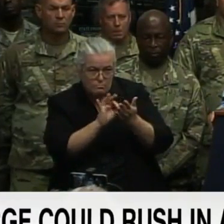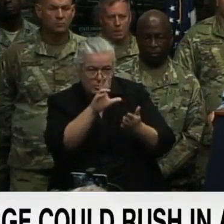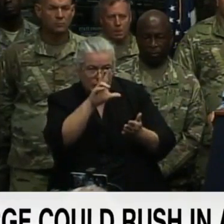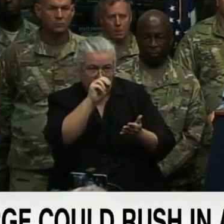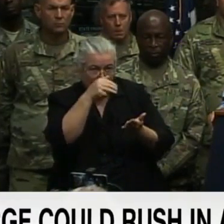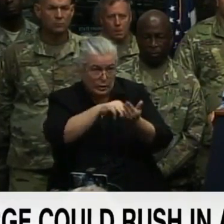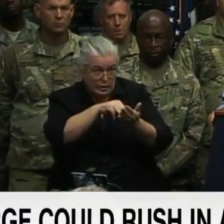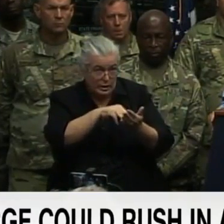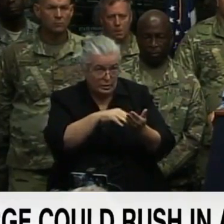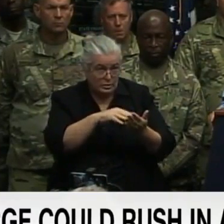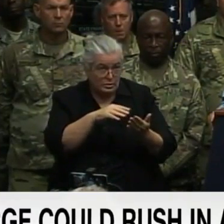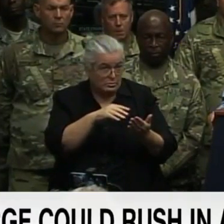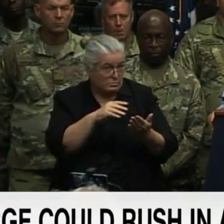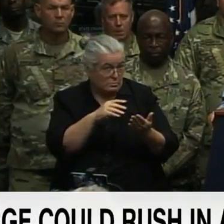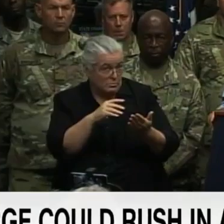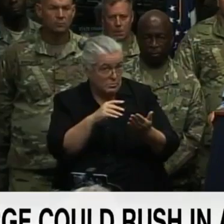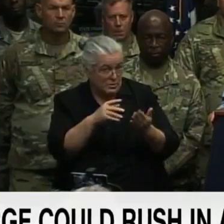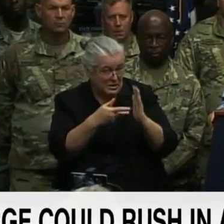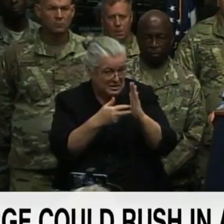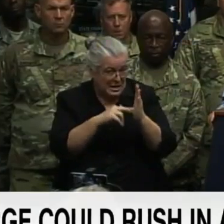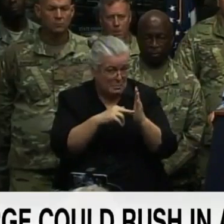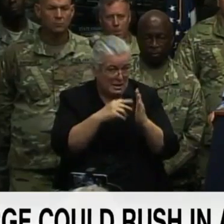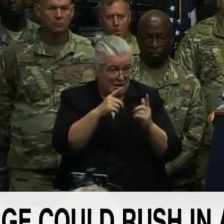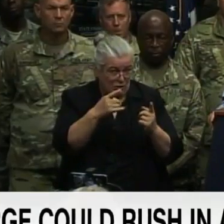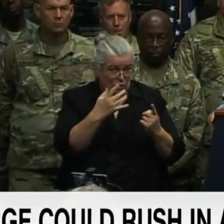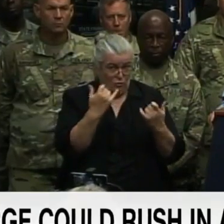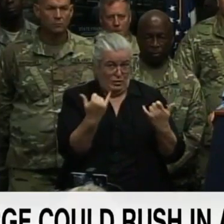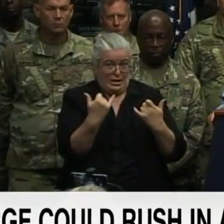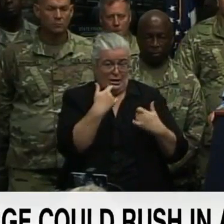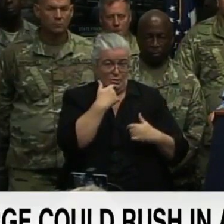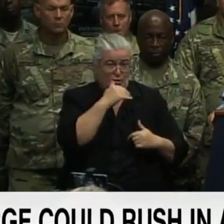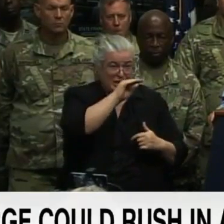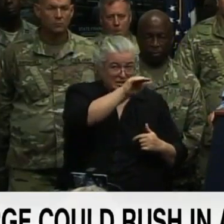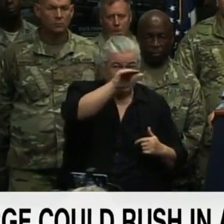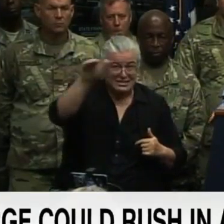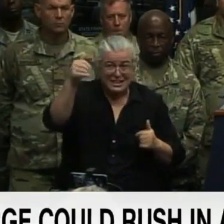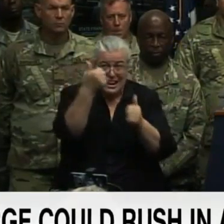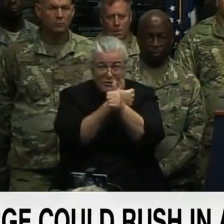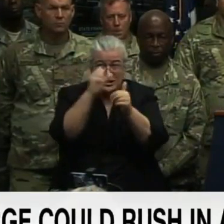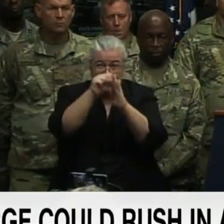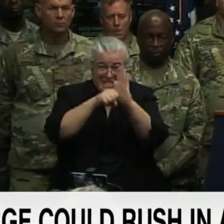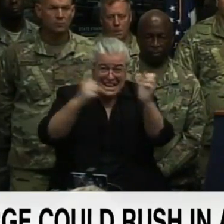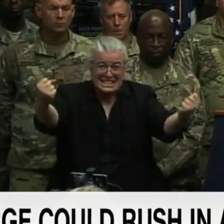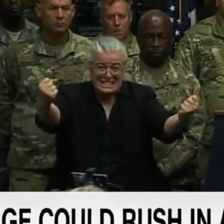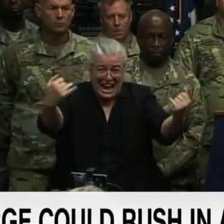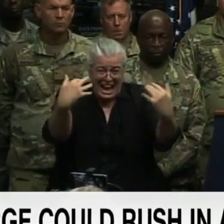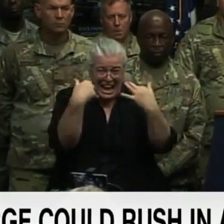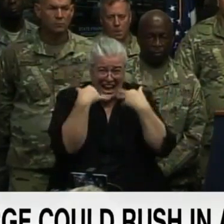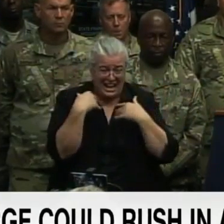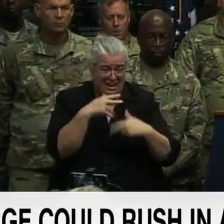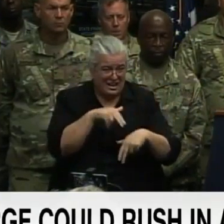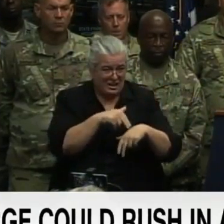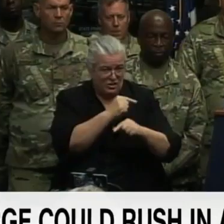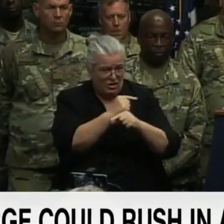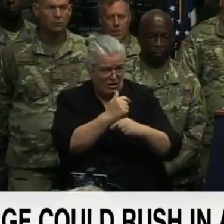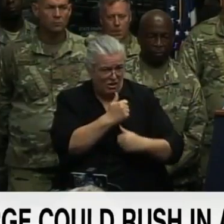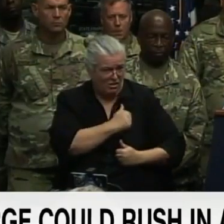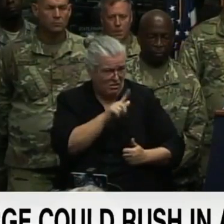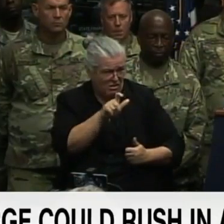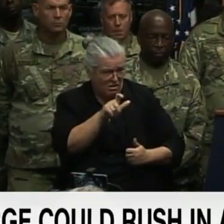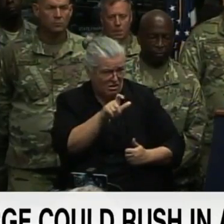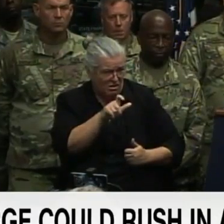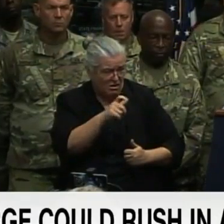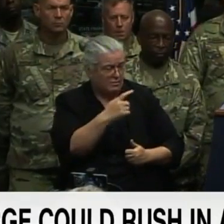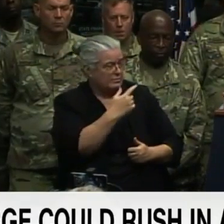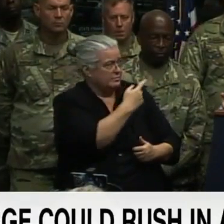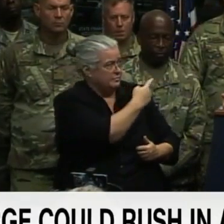Are you basically telling send everybody because it's going to be that bad? What we'll be doing is, so